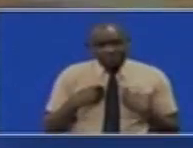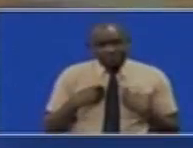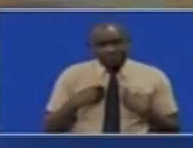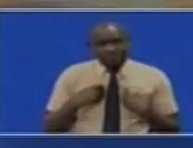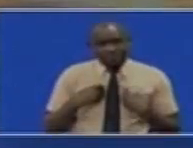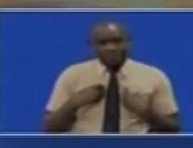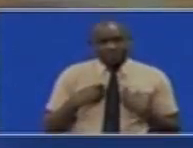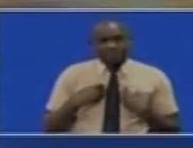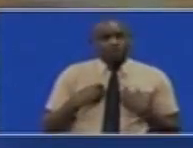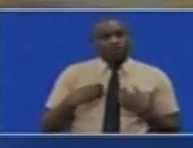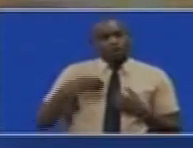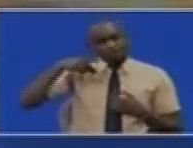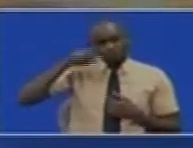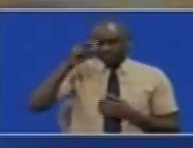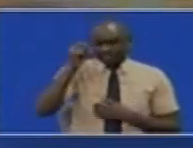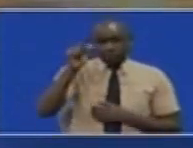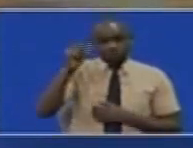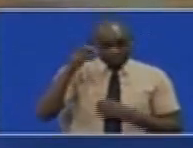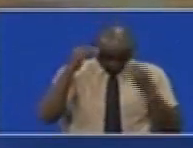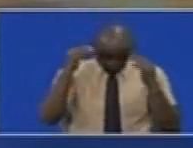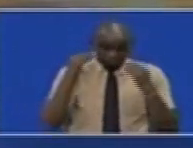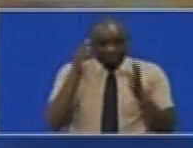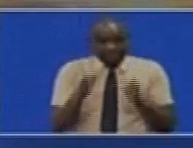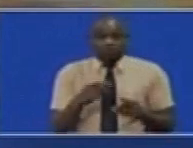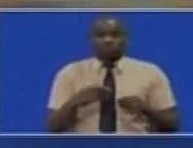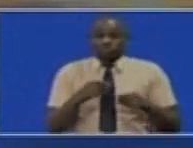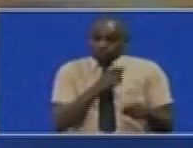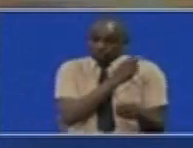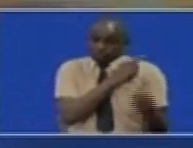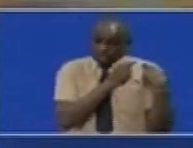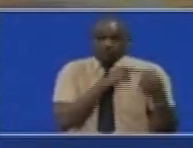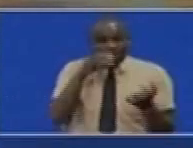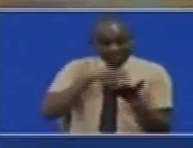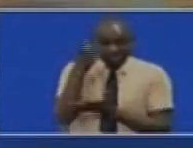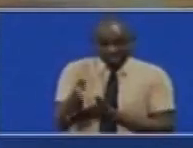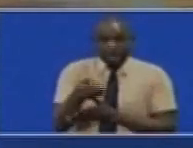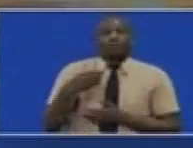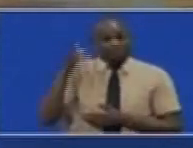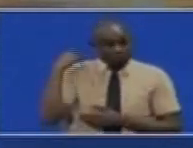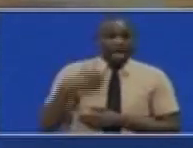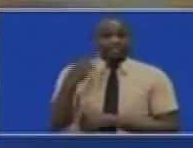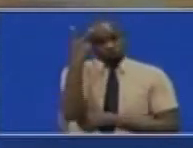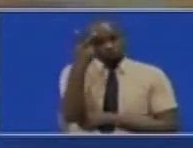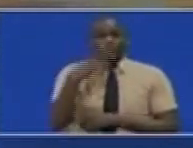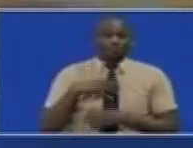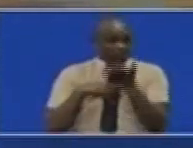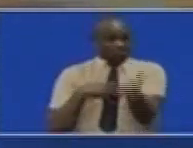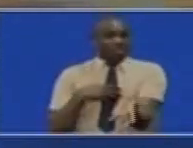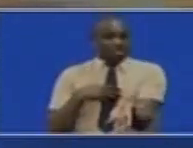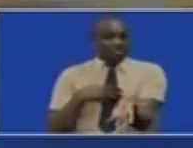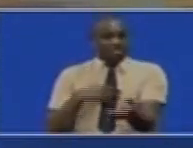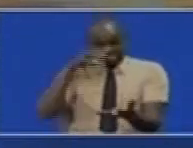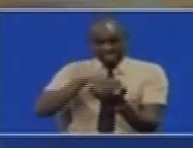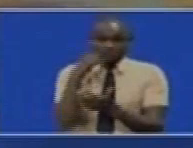a prosecutor before us. Sometimes in complex matters, there were even two prosecutors. So the